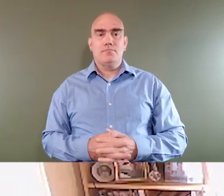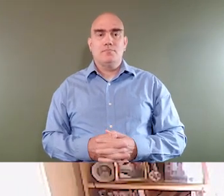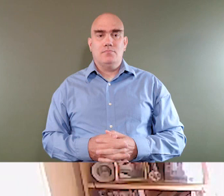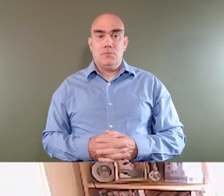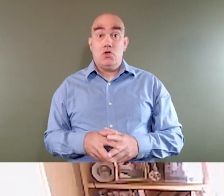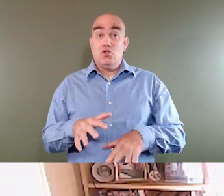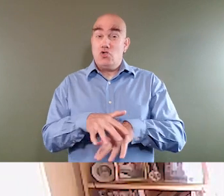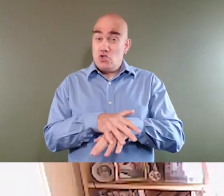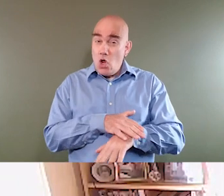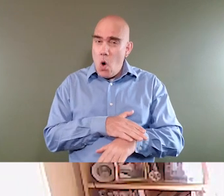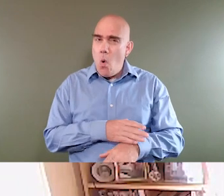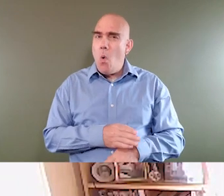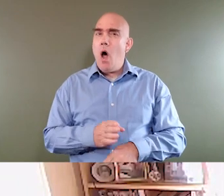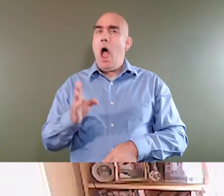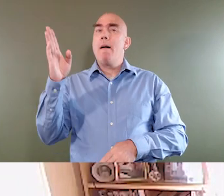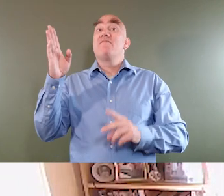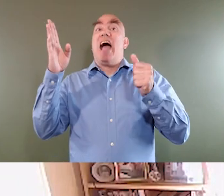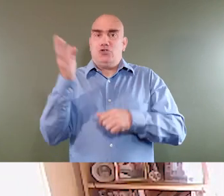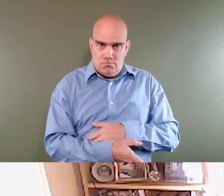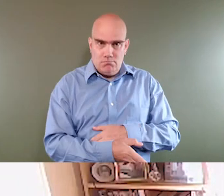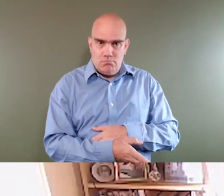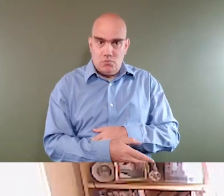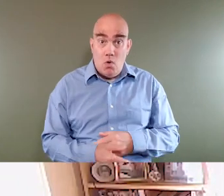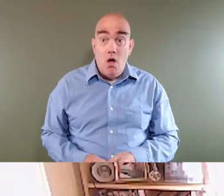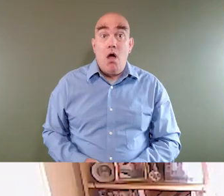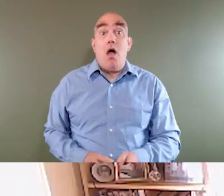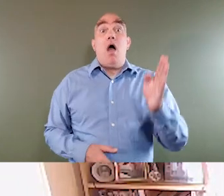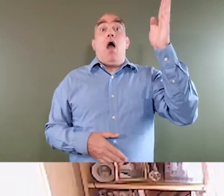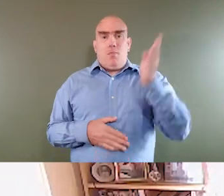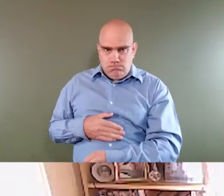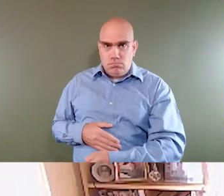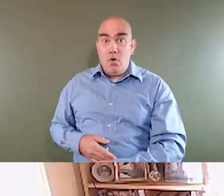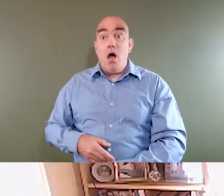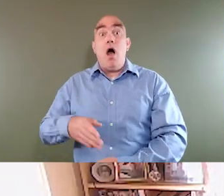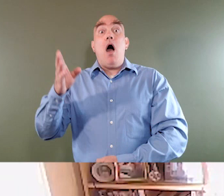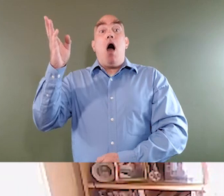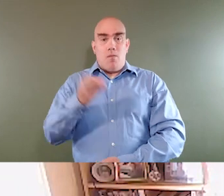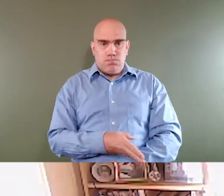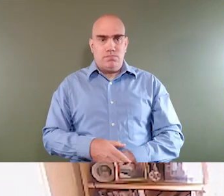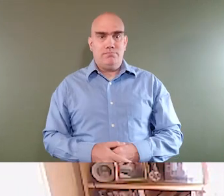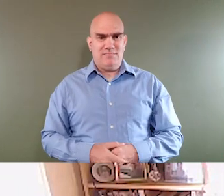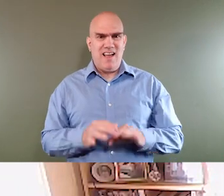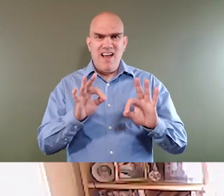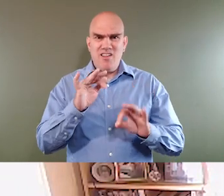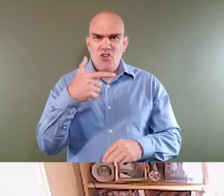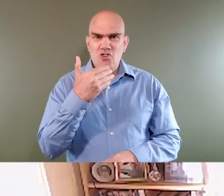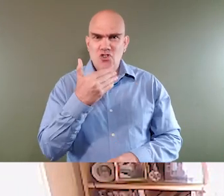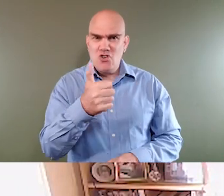raise, quick to chop. Slow to raise, quick to chop. Yeah, that looks good,